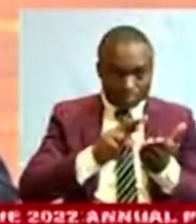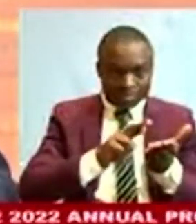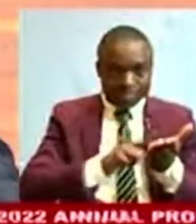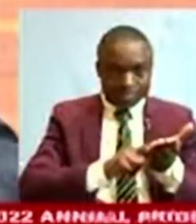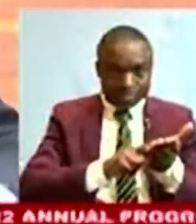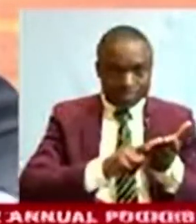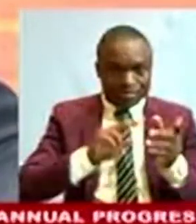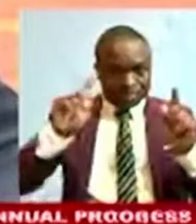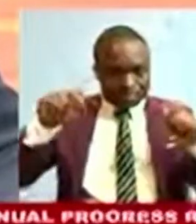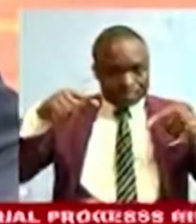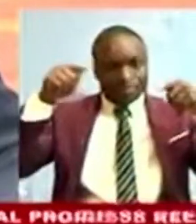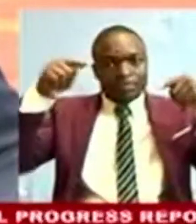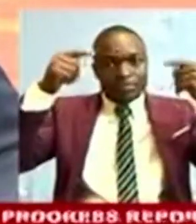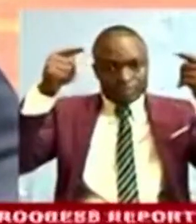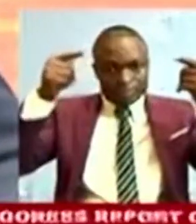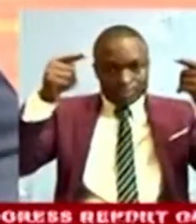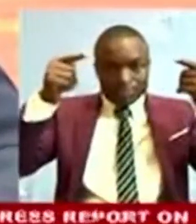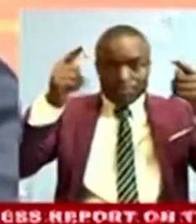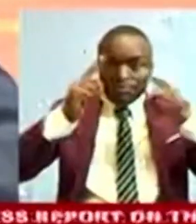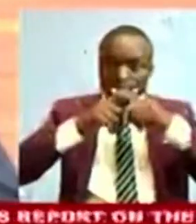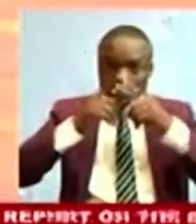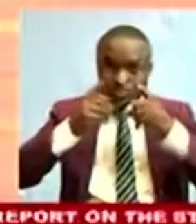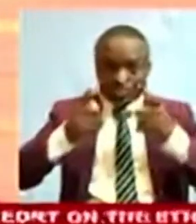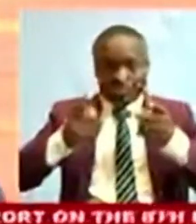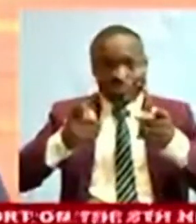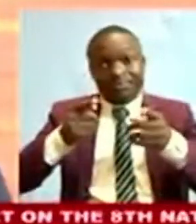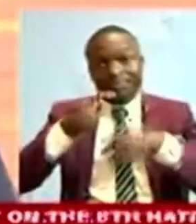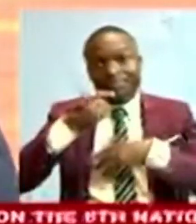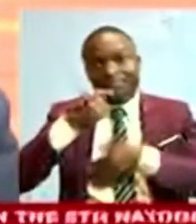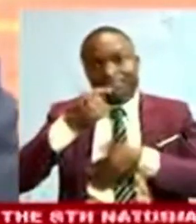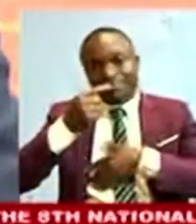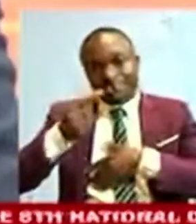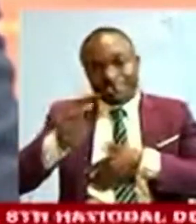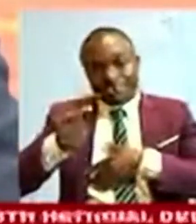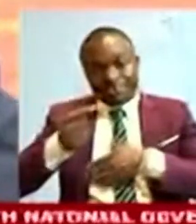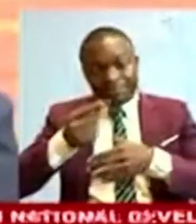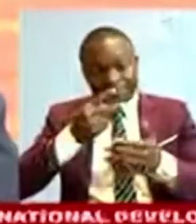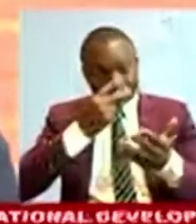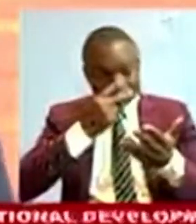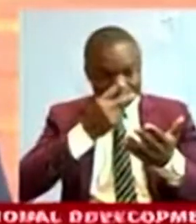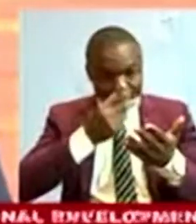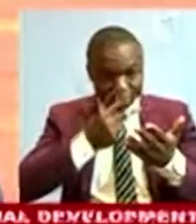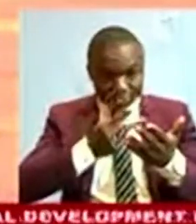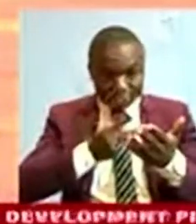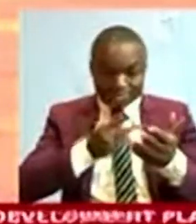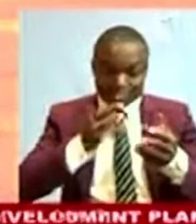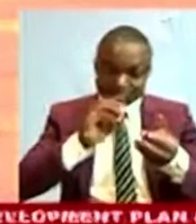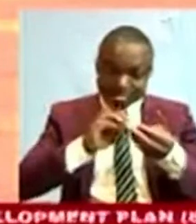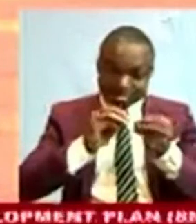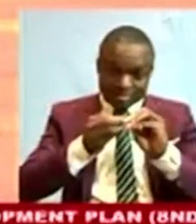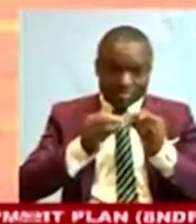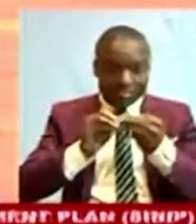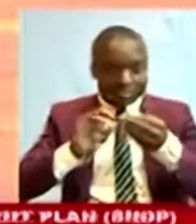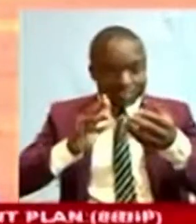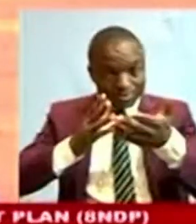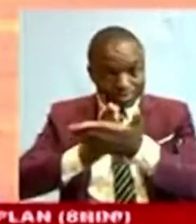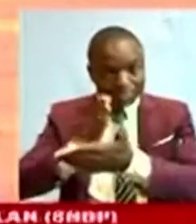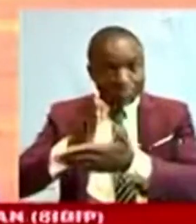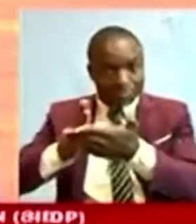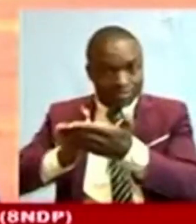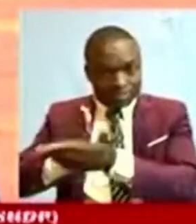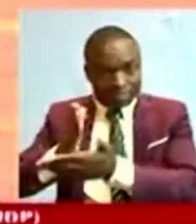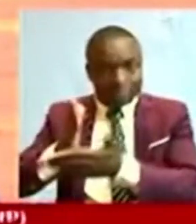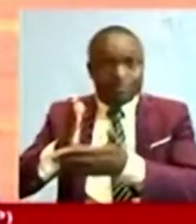for the fact that my colleagues have made a number of revisions or corrections,